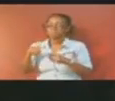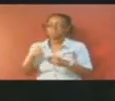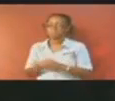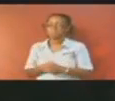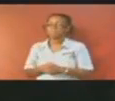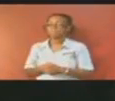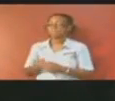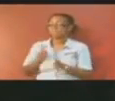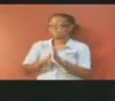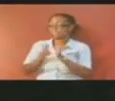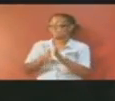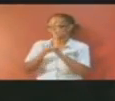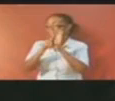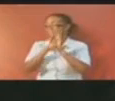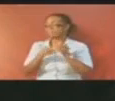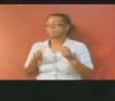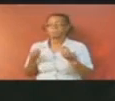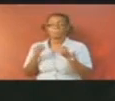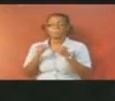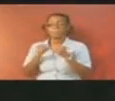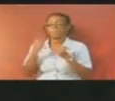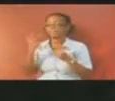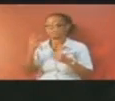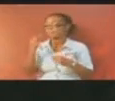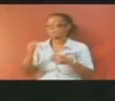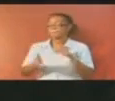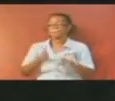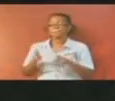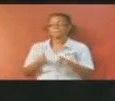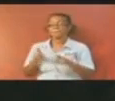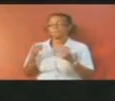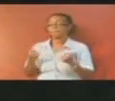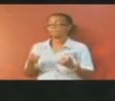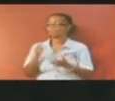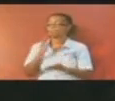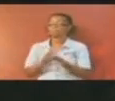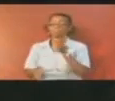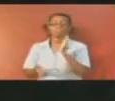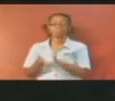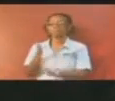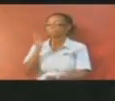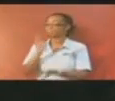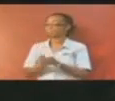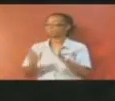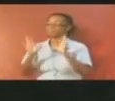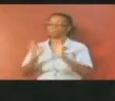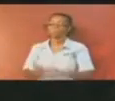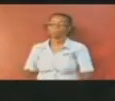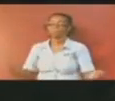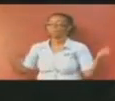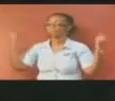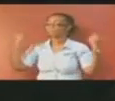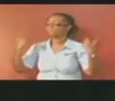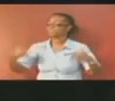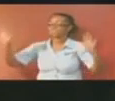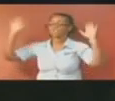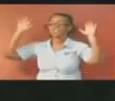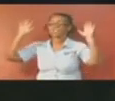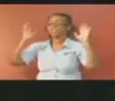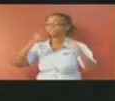saw eradication of that disease. And of course, at the time that I did that slide and I led it up, I left it in there, the